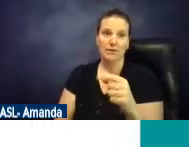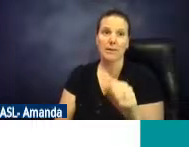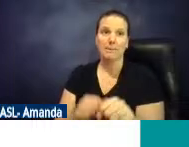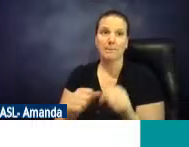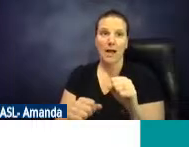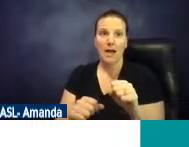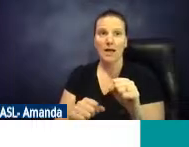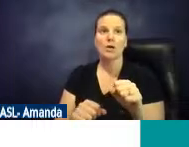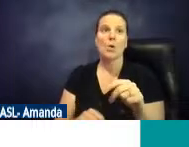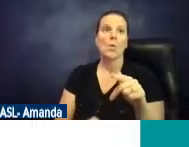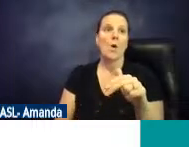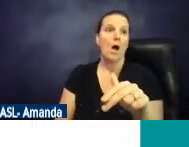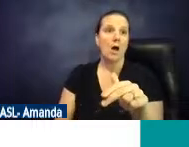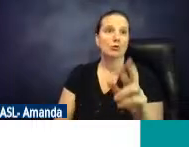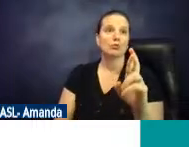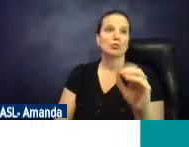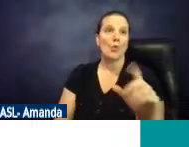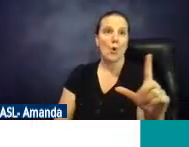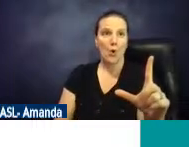and roll